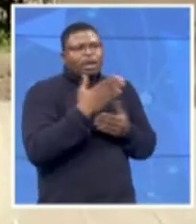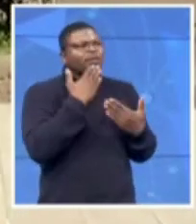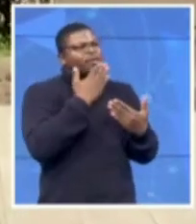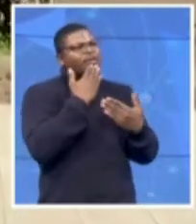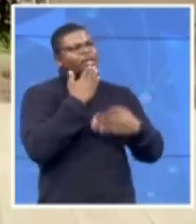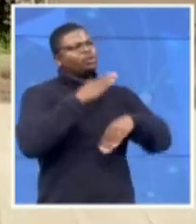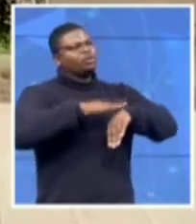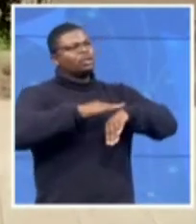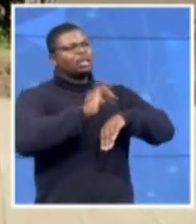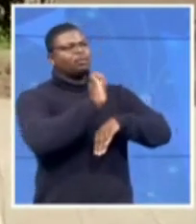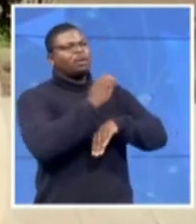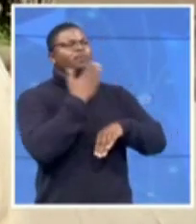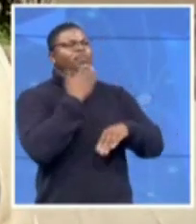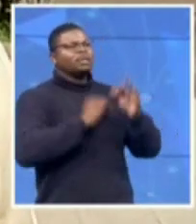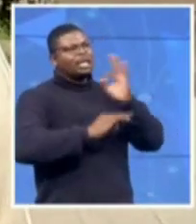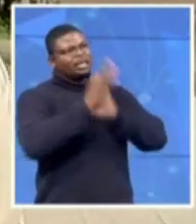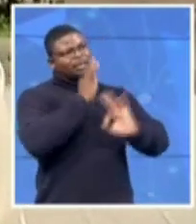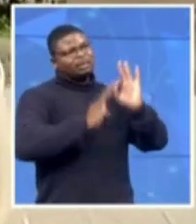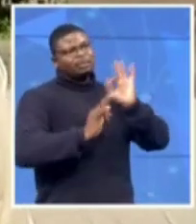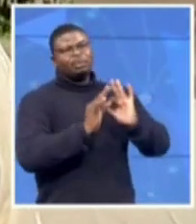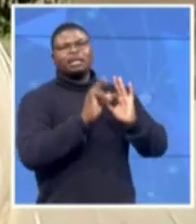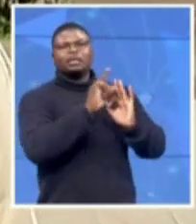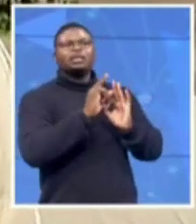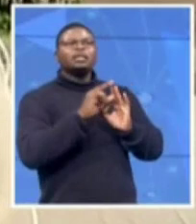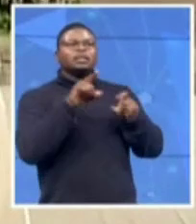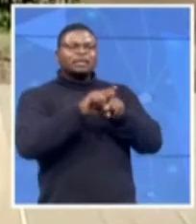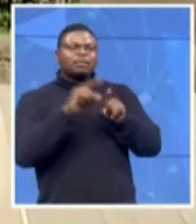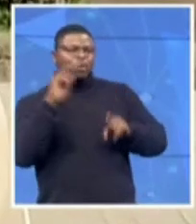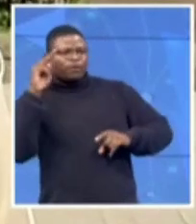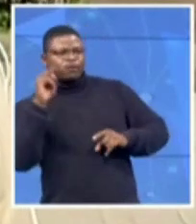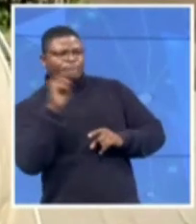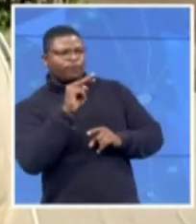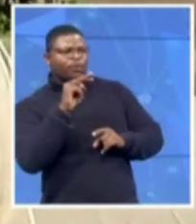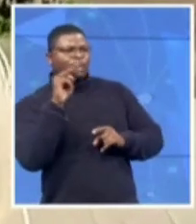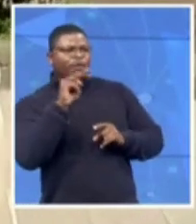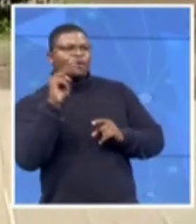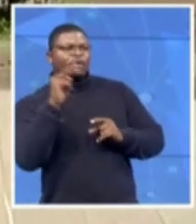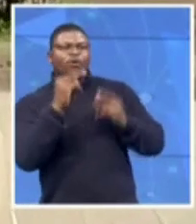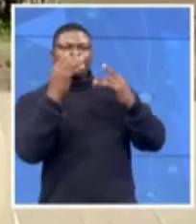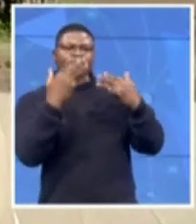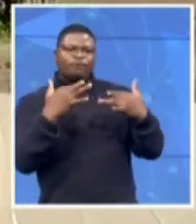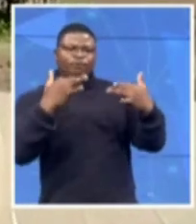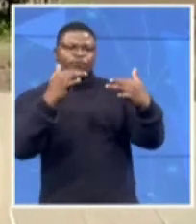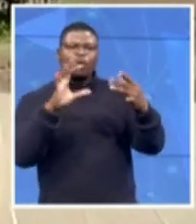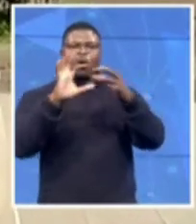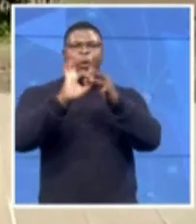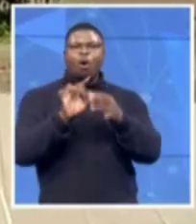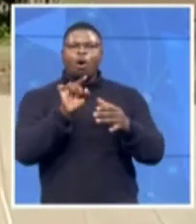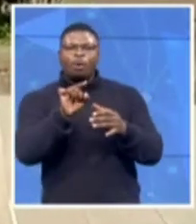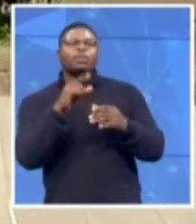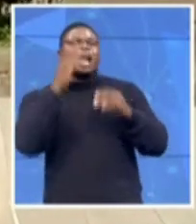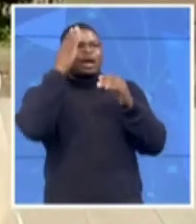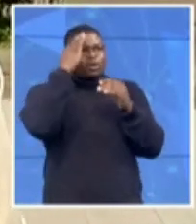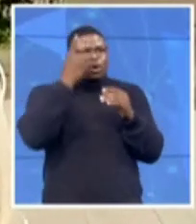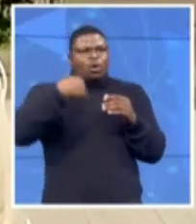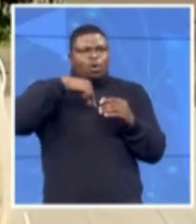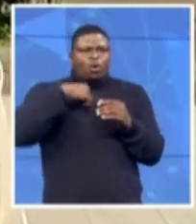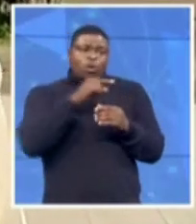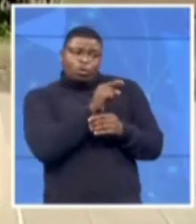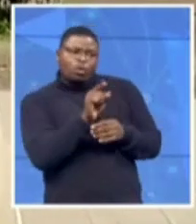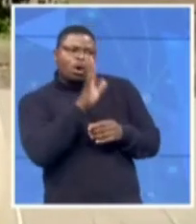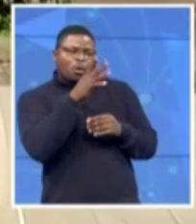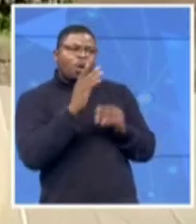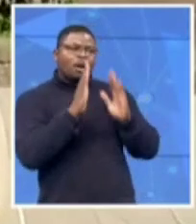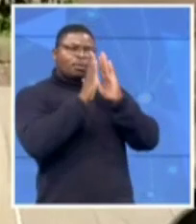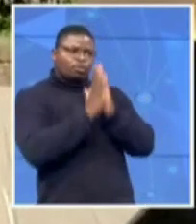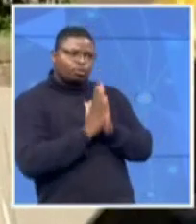the viewers what's going to happen today? I know we're praying for the victims of flood and to support them and to promote the day of prayer today.